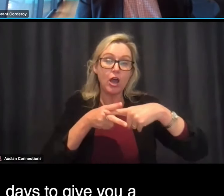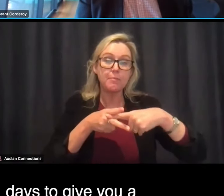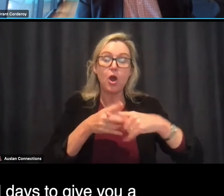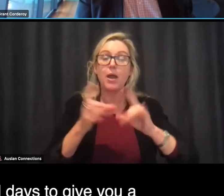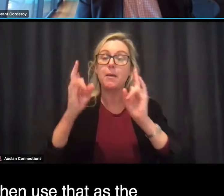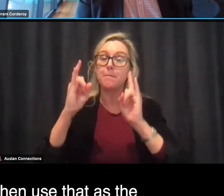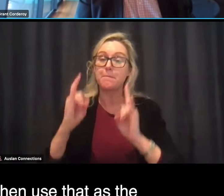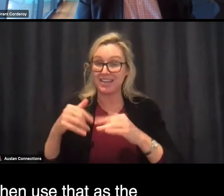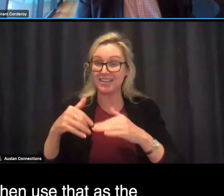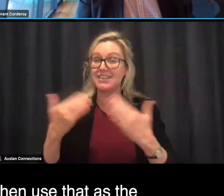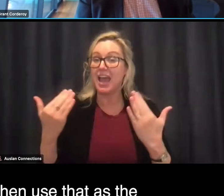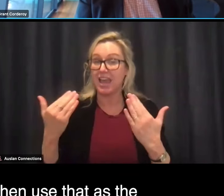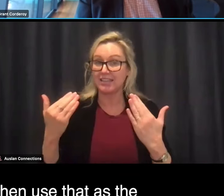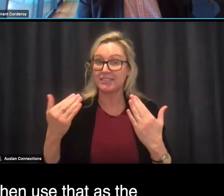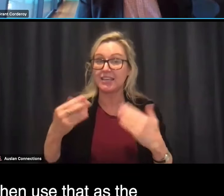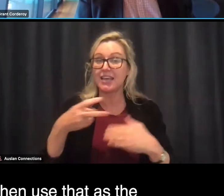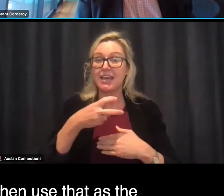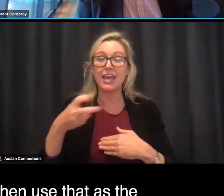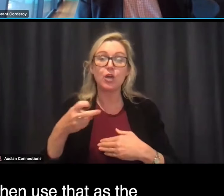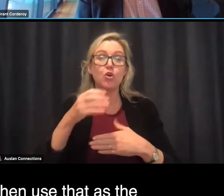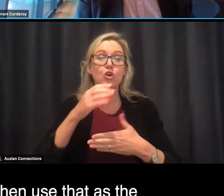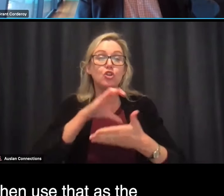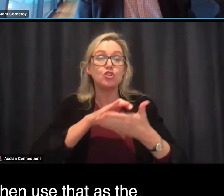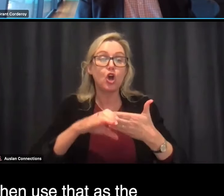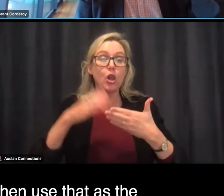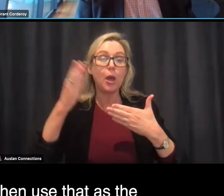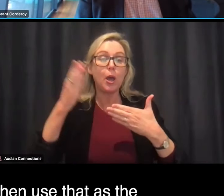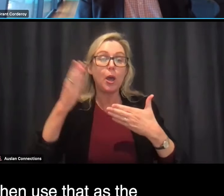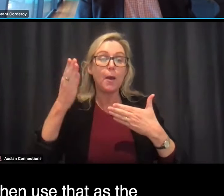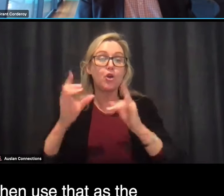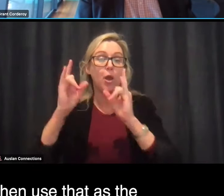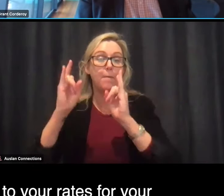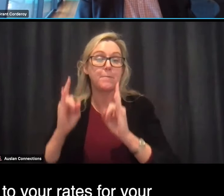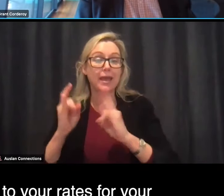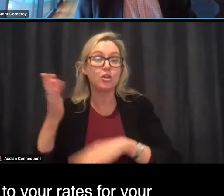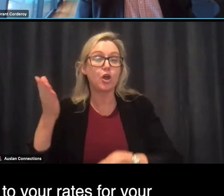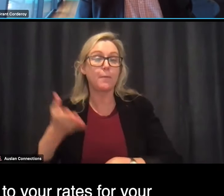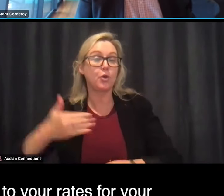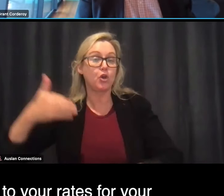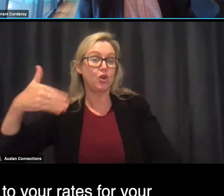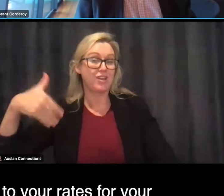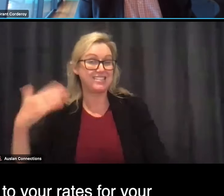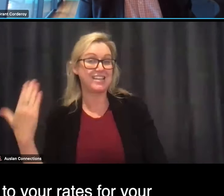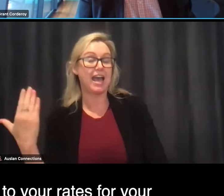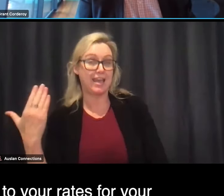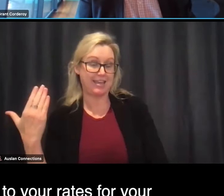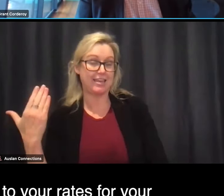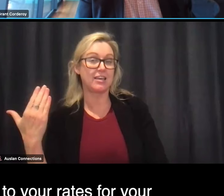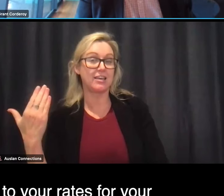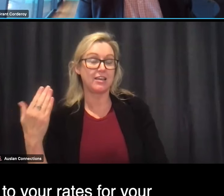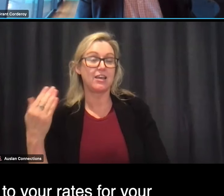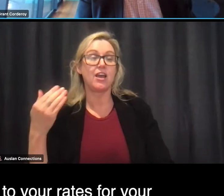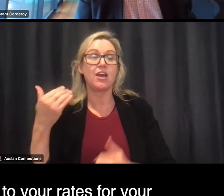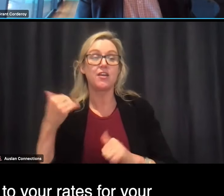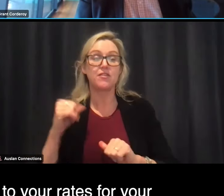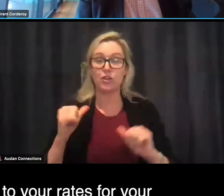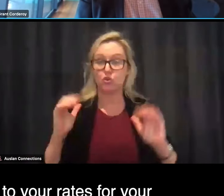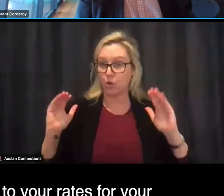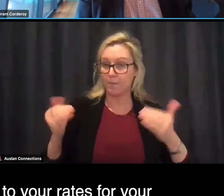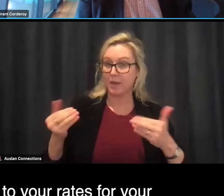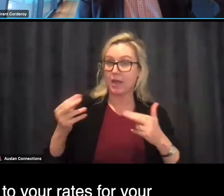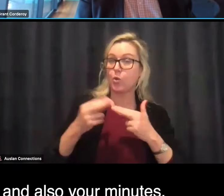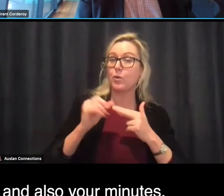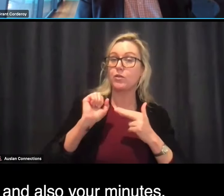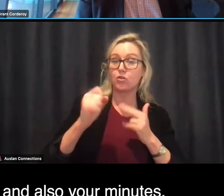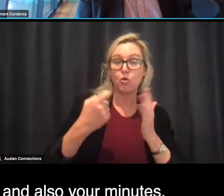give you a dollars per bed per day, and then use that as the basis when you're comparing it to your rates for